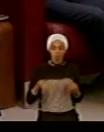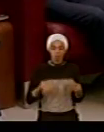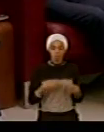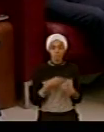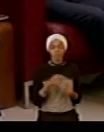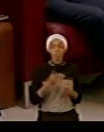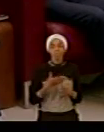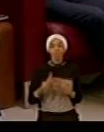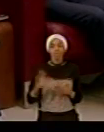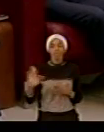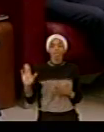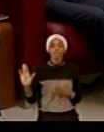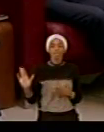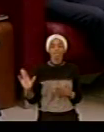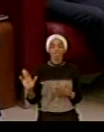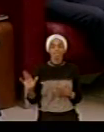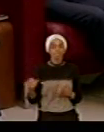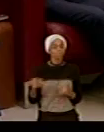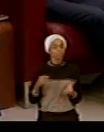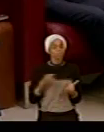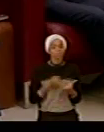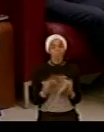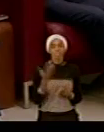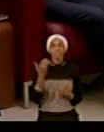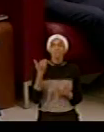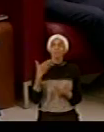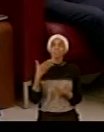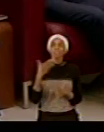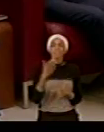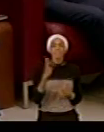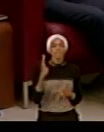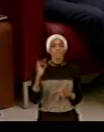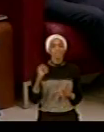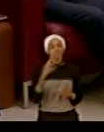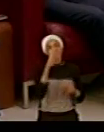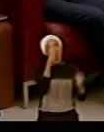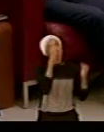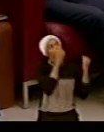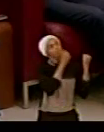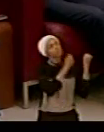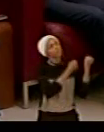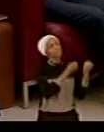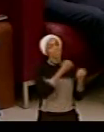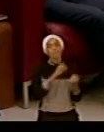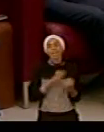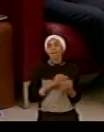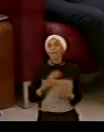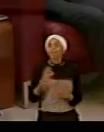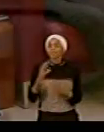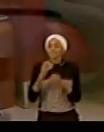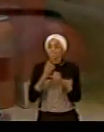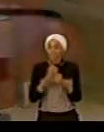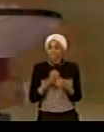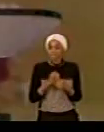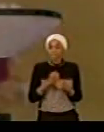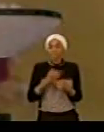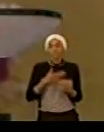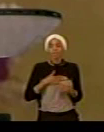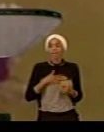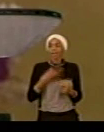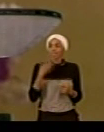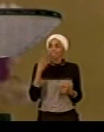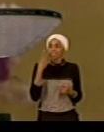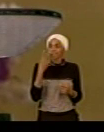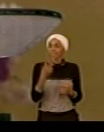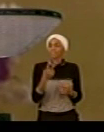rolled away, it was there by faith. faith, I received